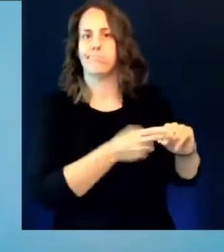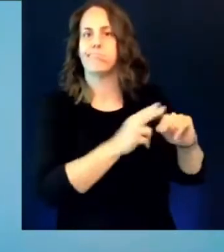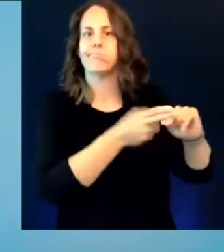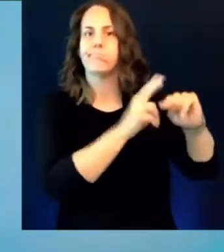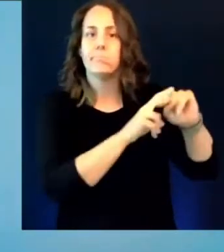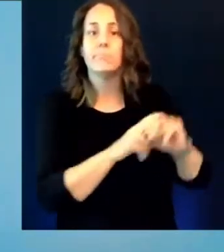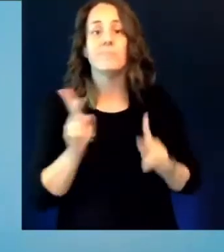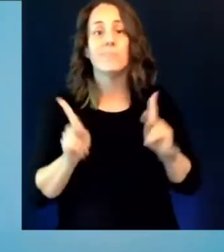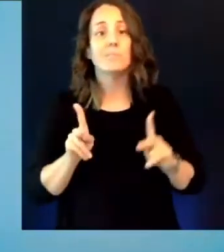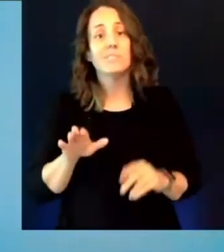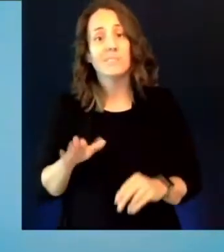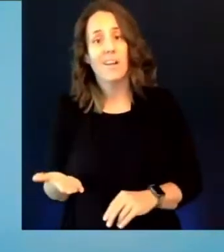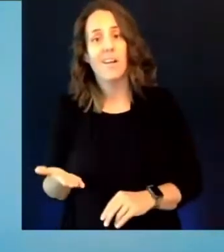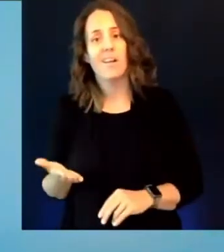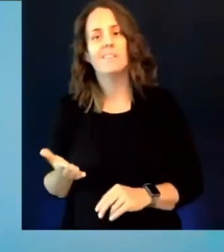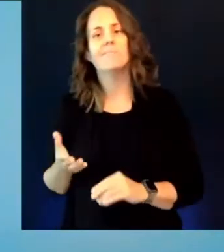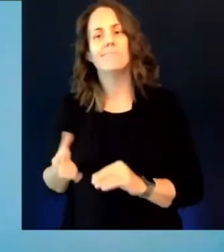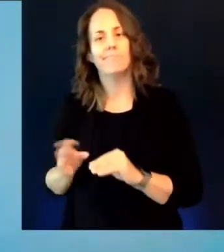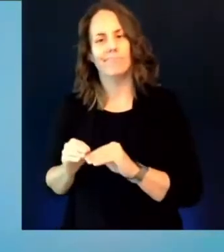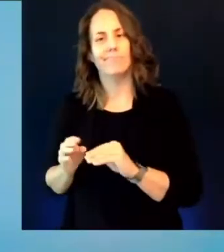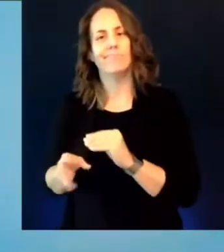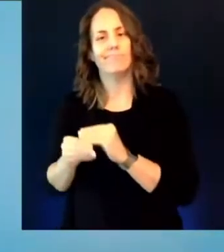COVID-19, bringing our total deaths to